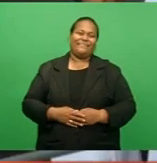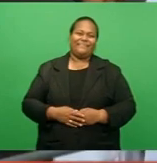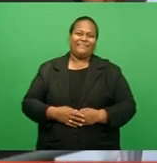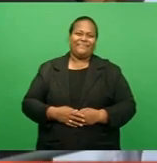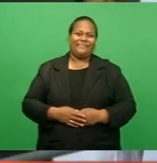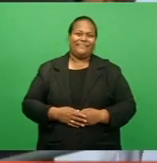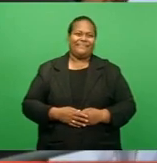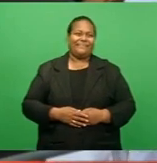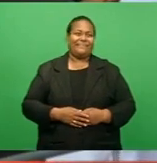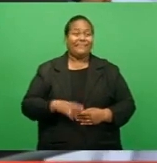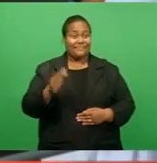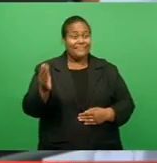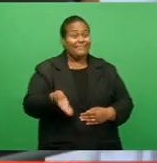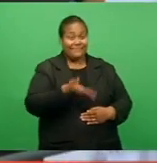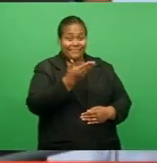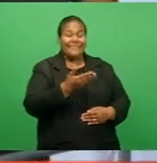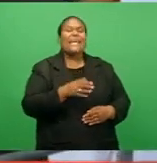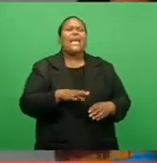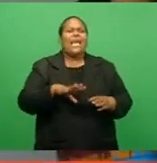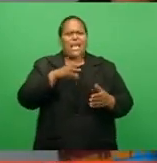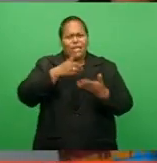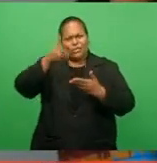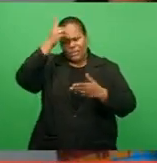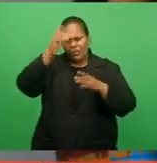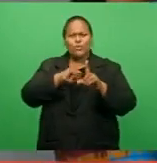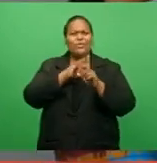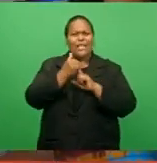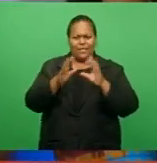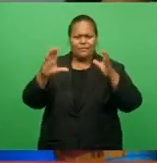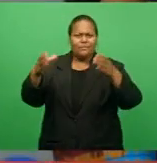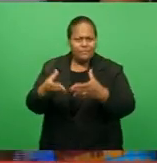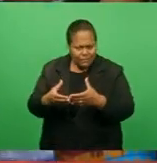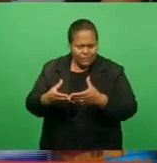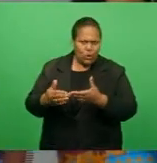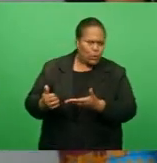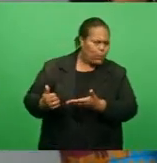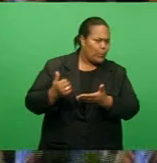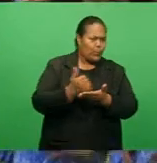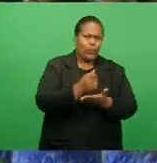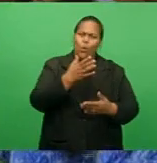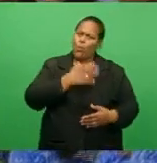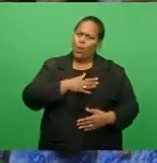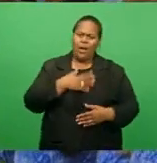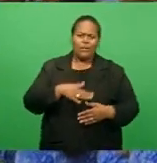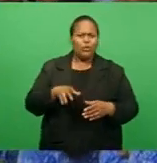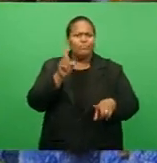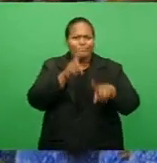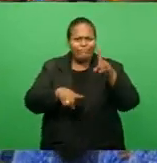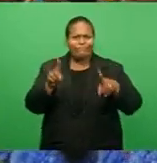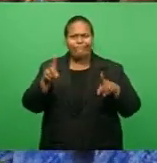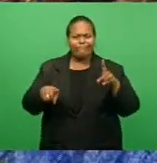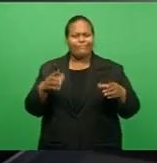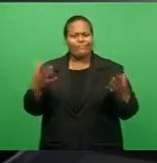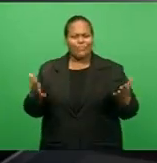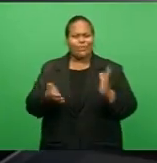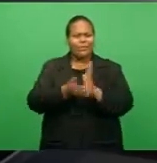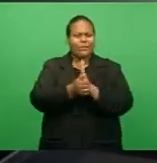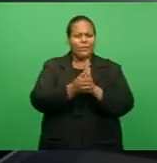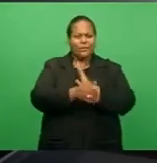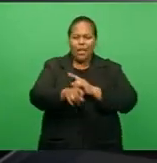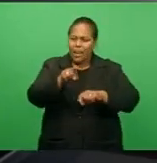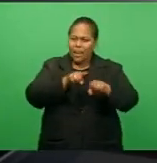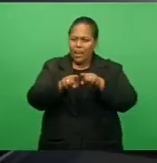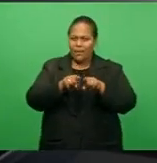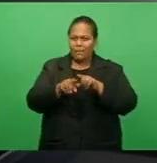Gujarat Education Society says it wants to provide a modern dynamic learning and teaching environment. Our brand new